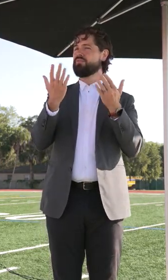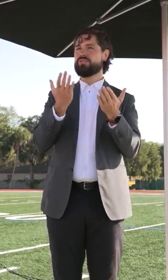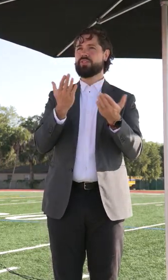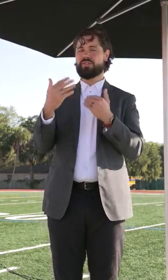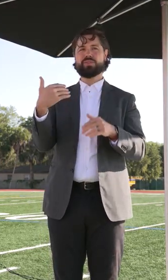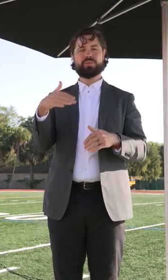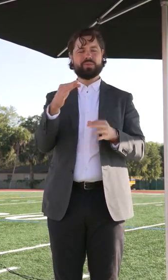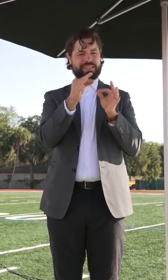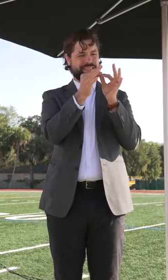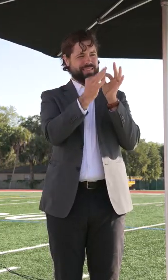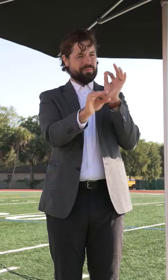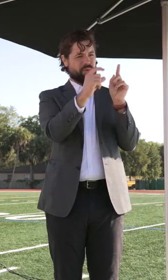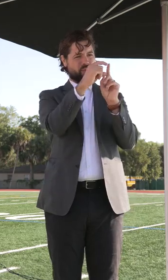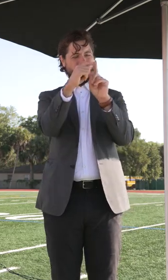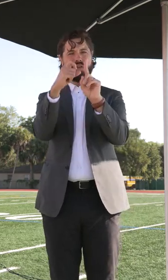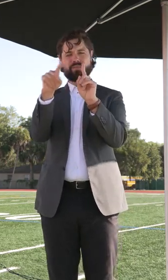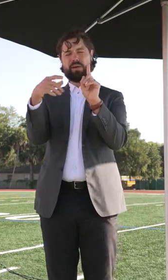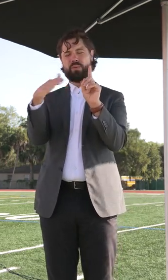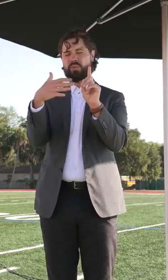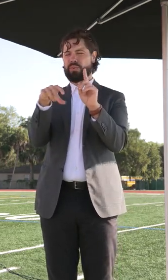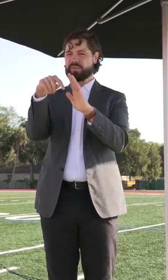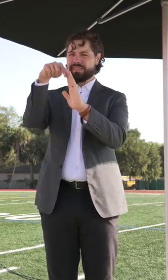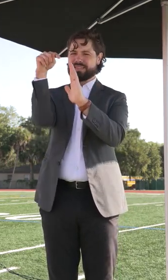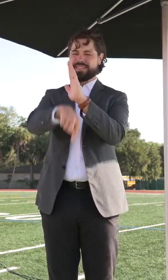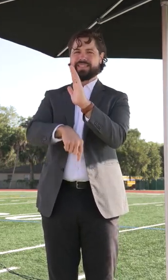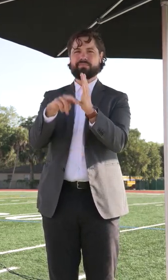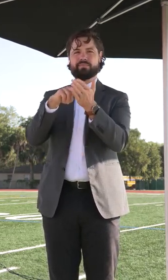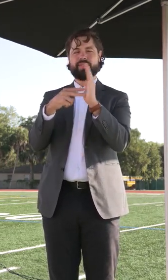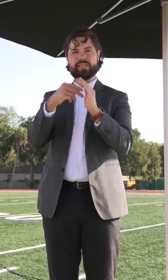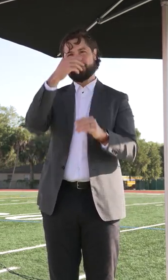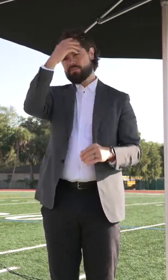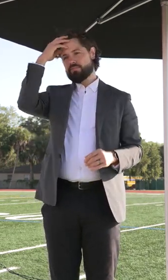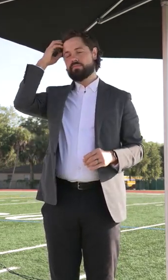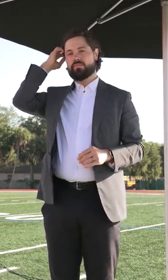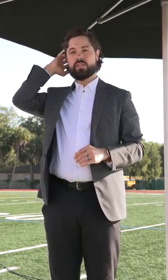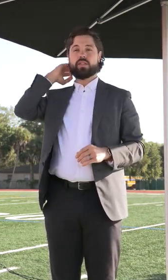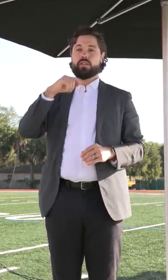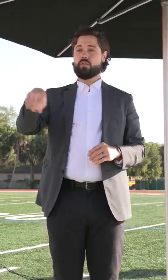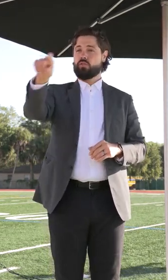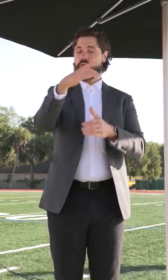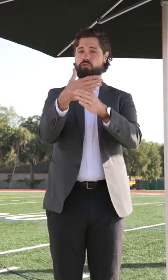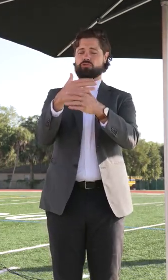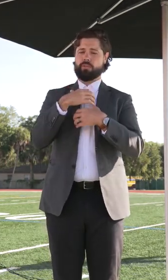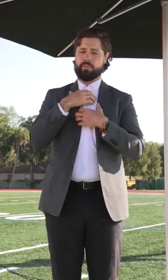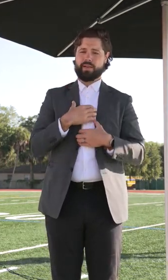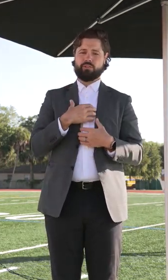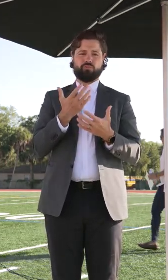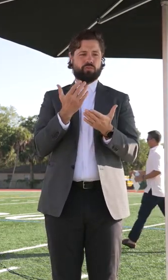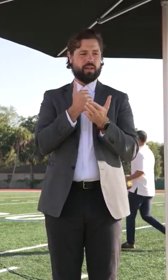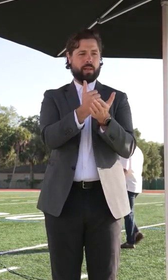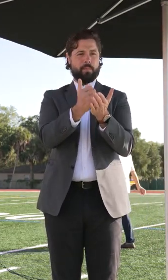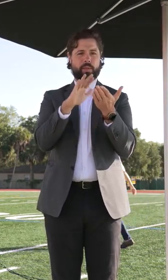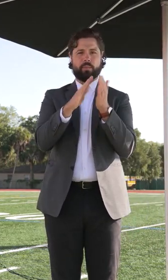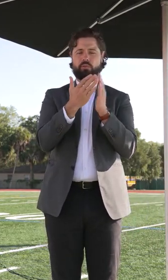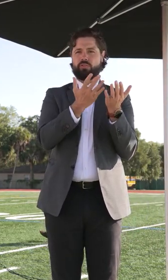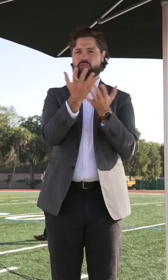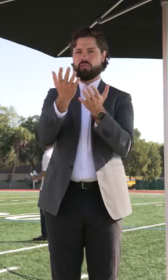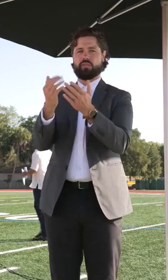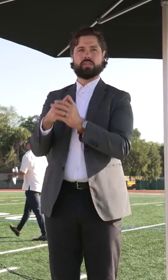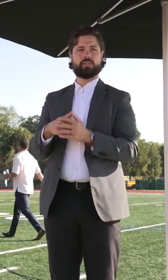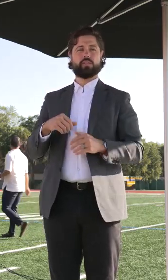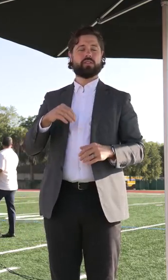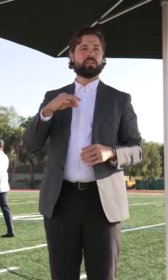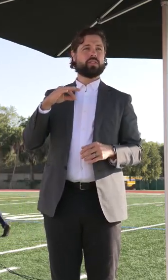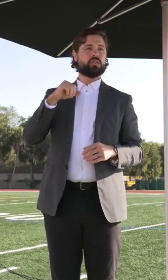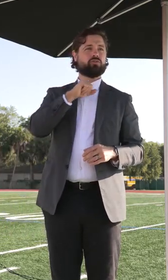profound. Classmates, you have shared your passion for service within our community. Our friends in the sororities and